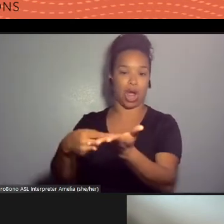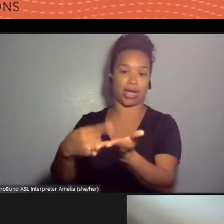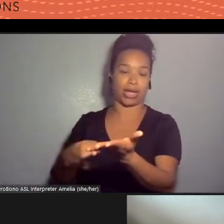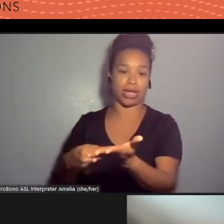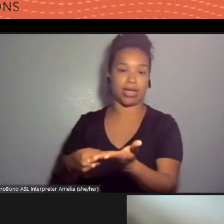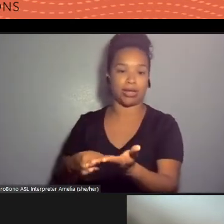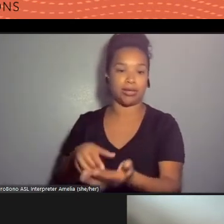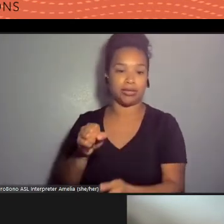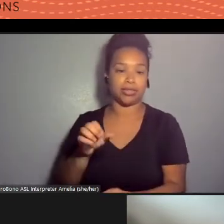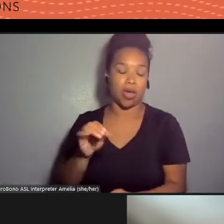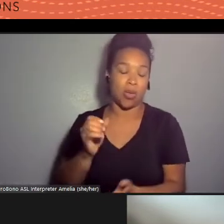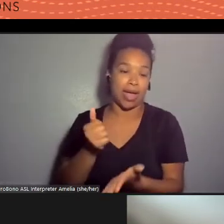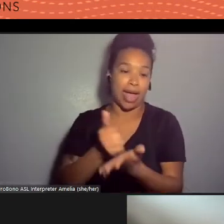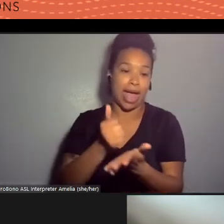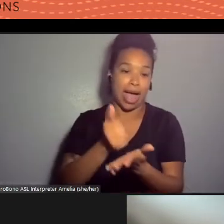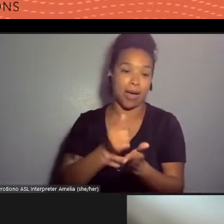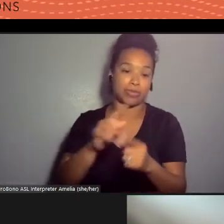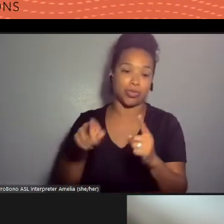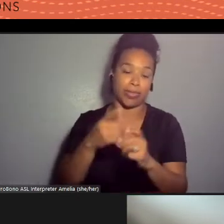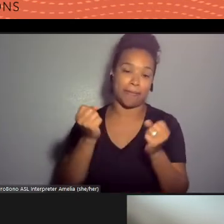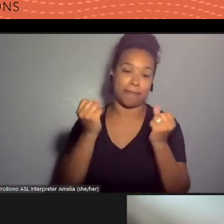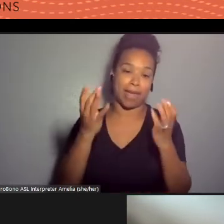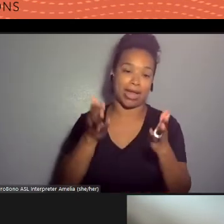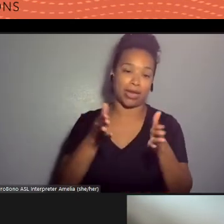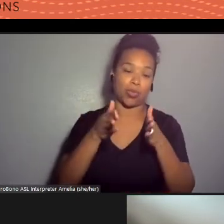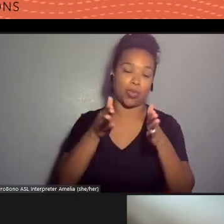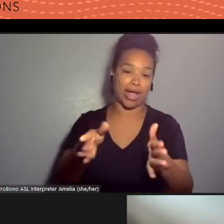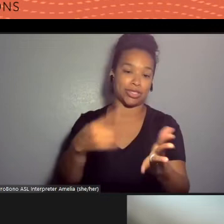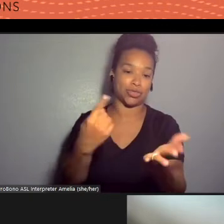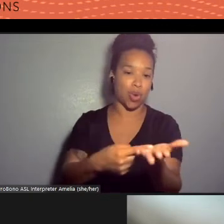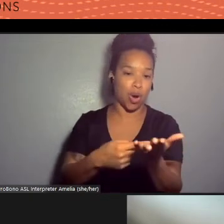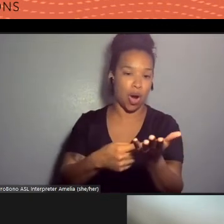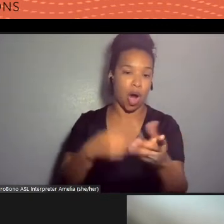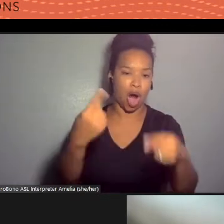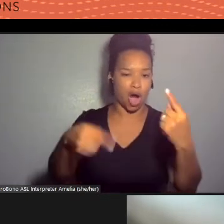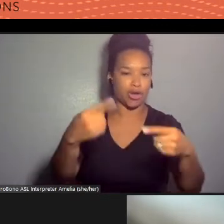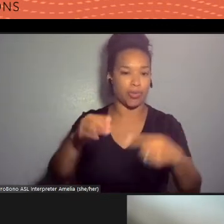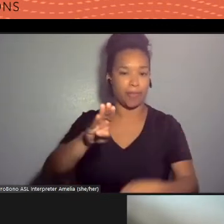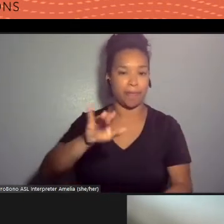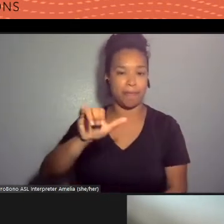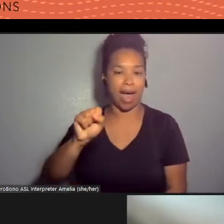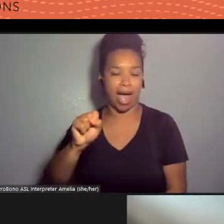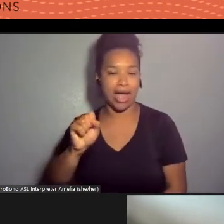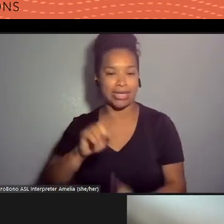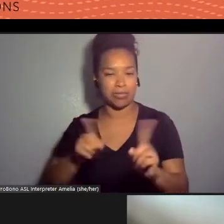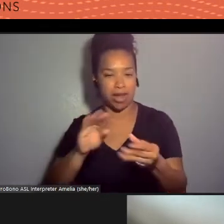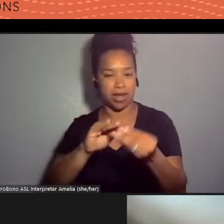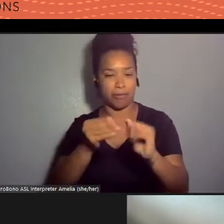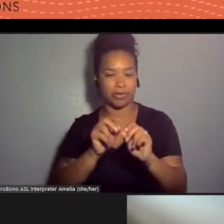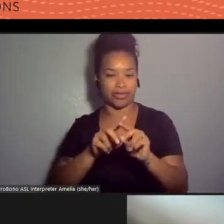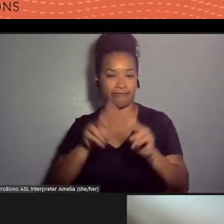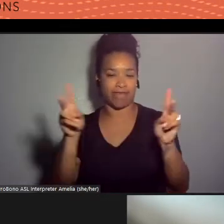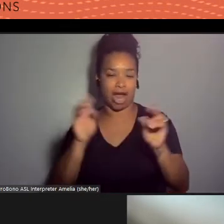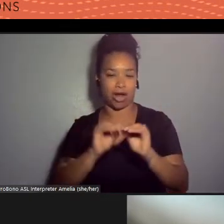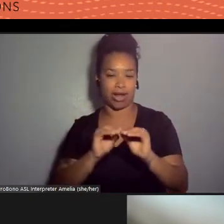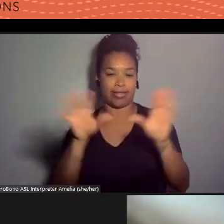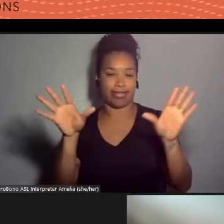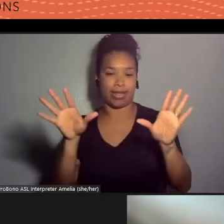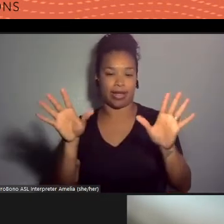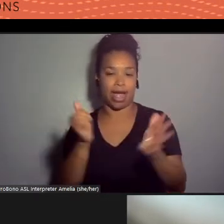many ways to argue bias, but numbers are very clear and stark and help us see the world as it